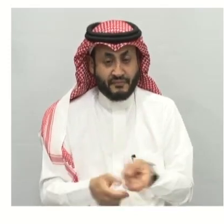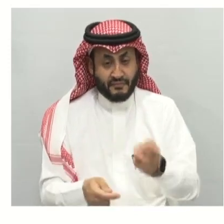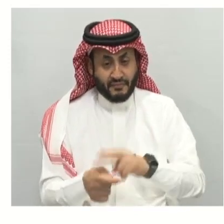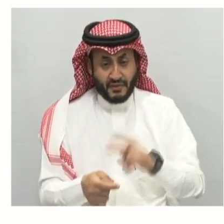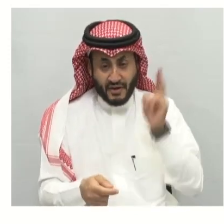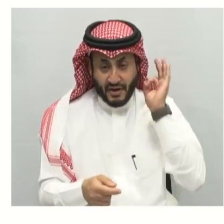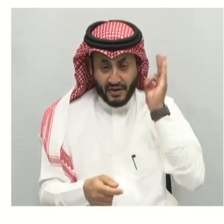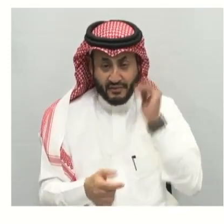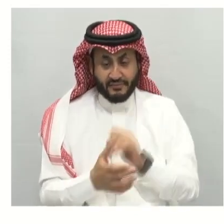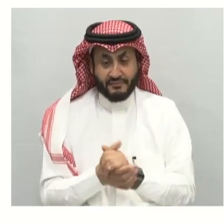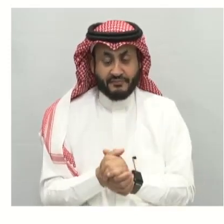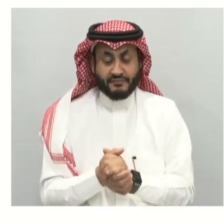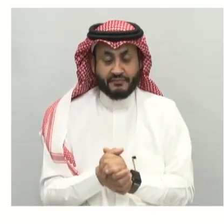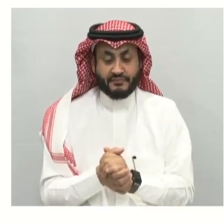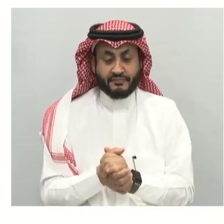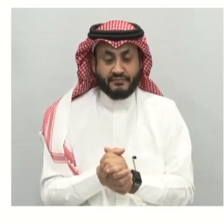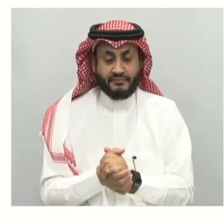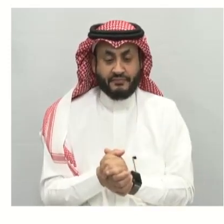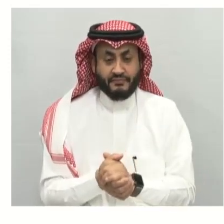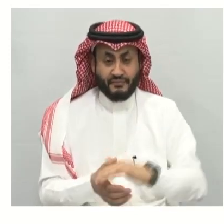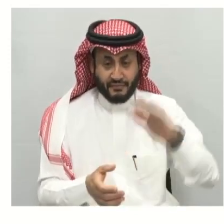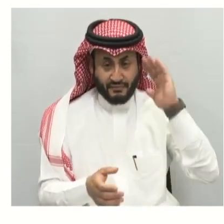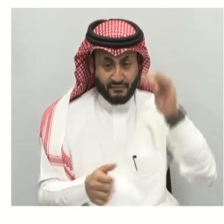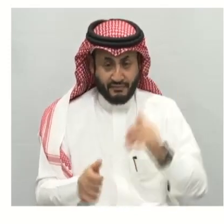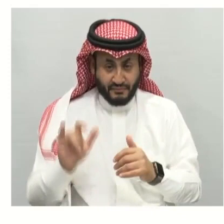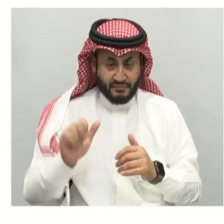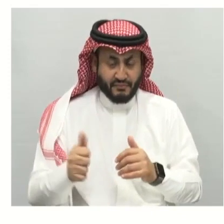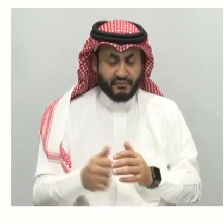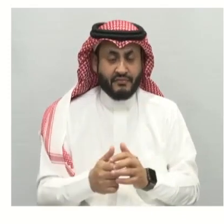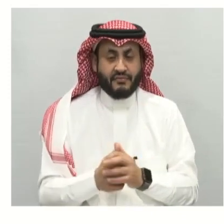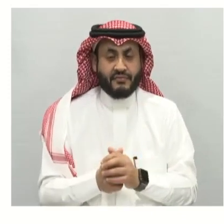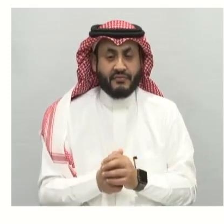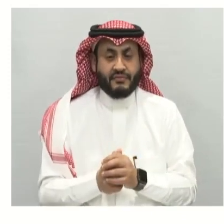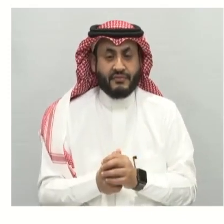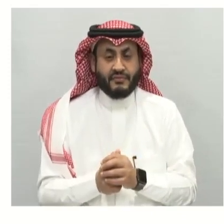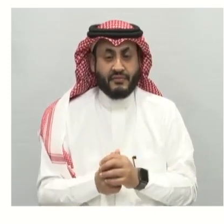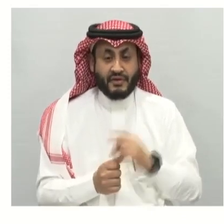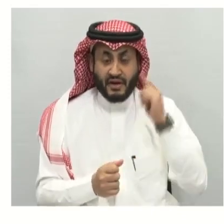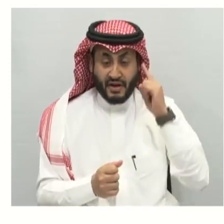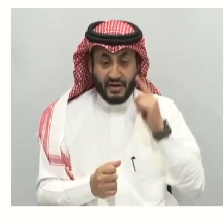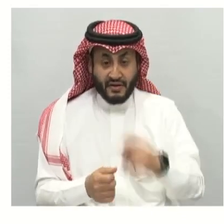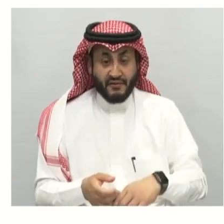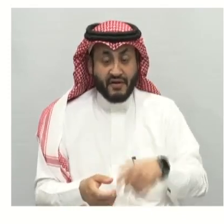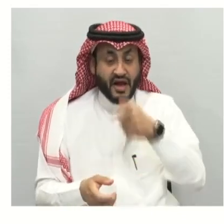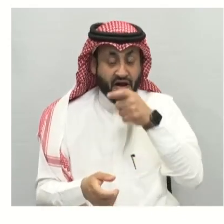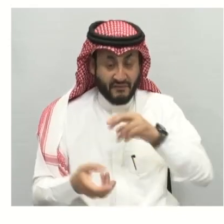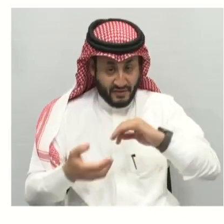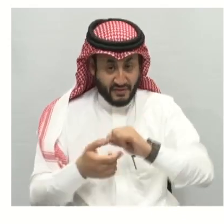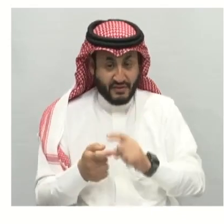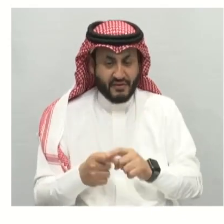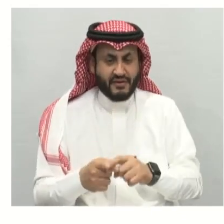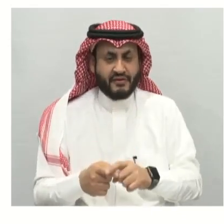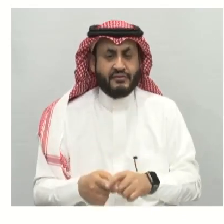together. Hey Aya, I was wondering if you're free to play with me and my friends on Friday. If it's